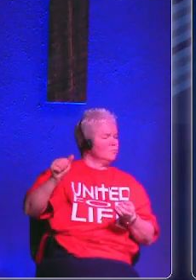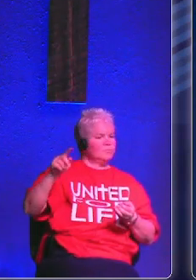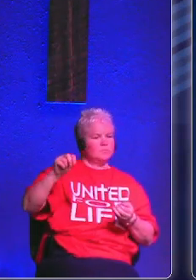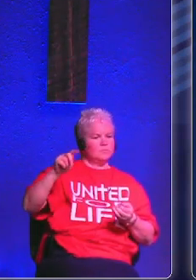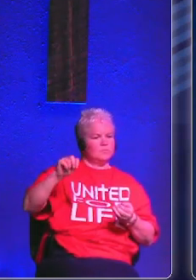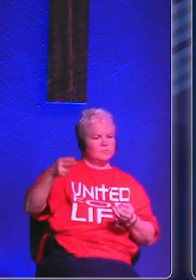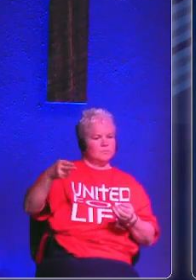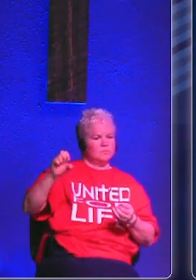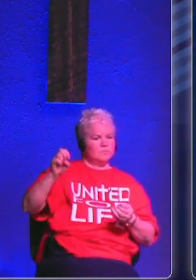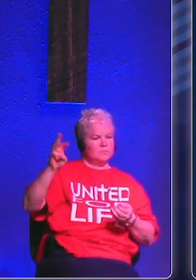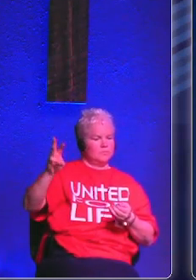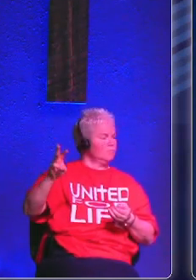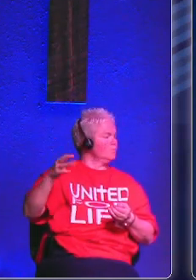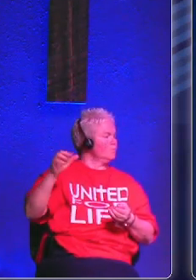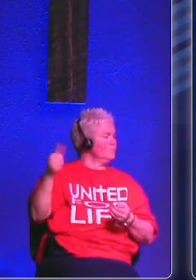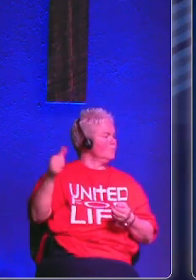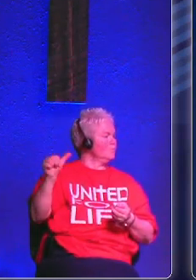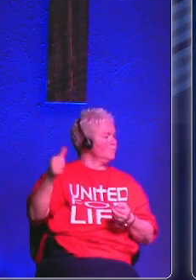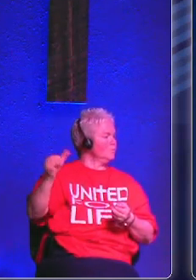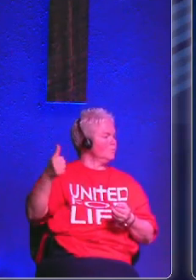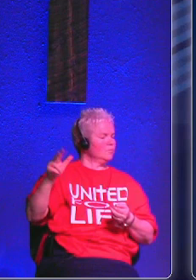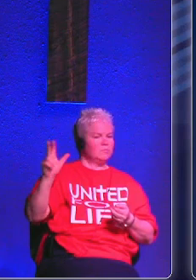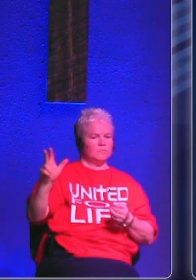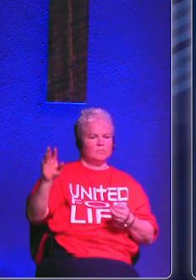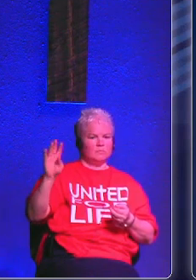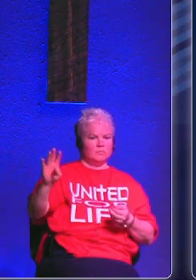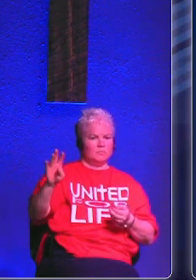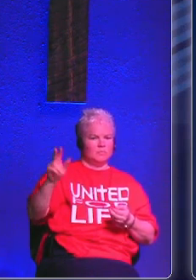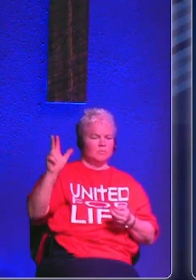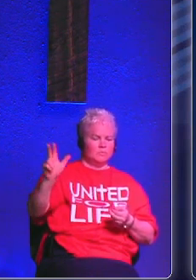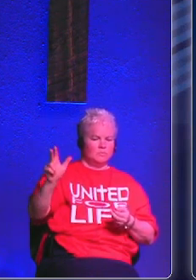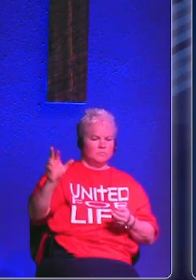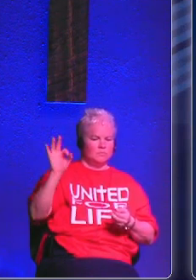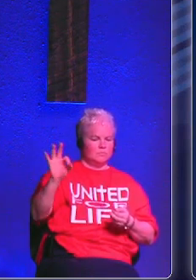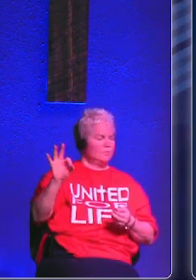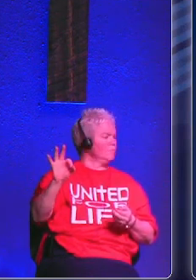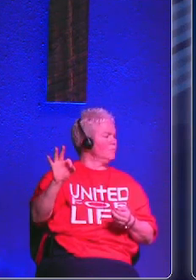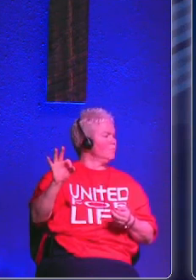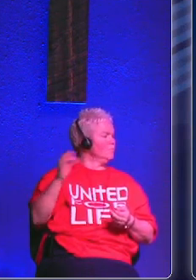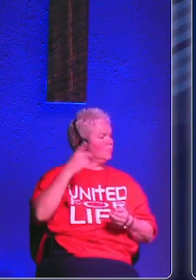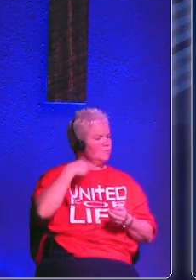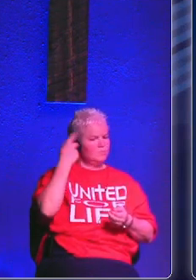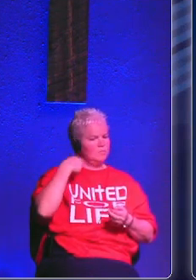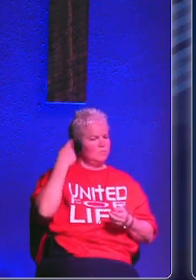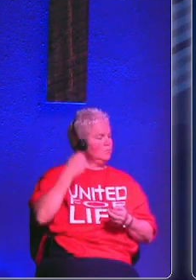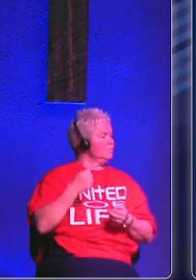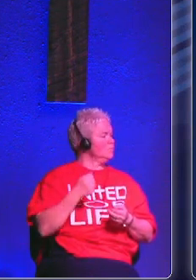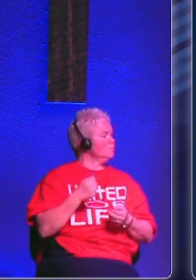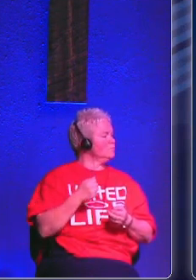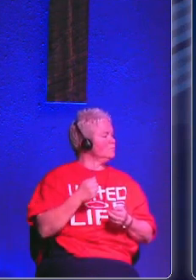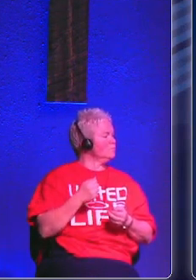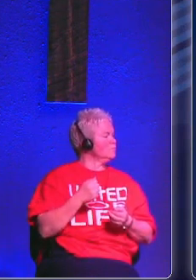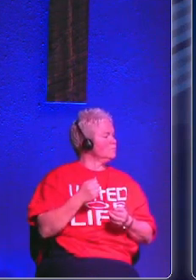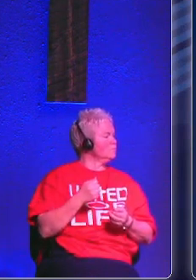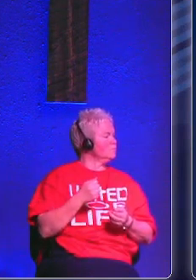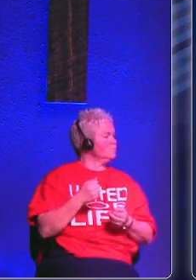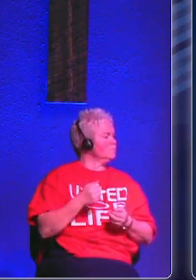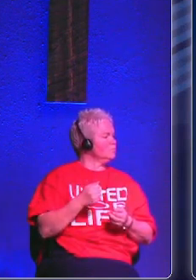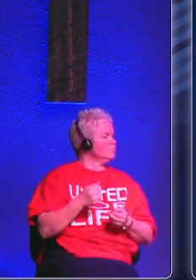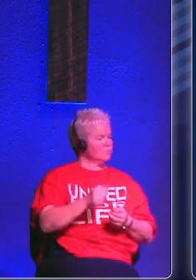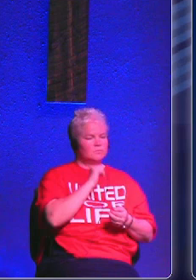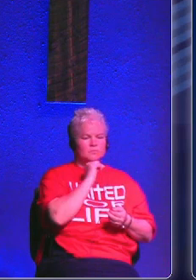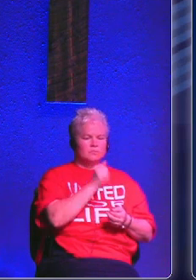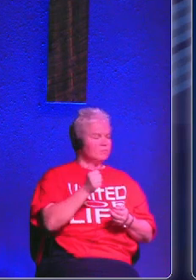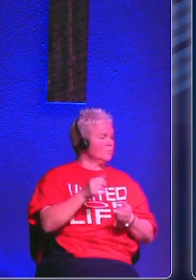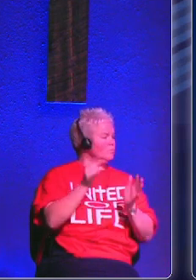about Matthew 10, 34 through 39? This one will get you crazy. Matthew 10, 34 through